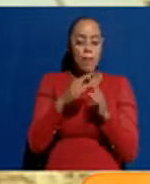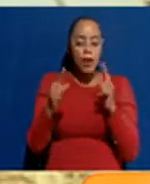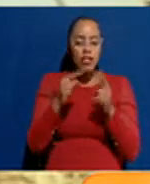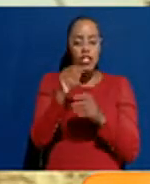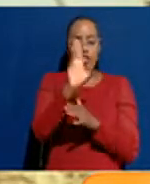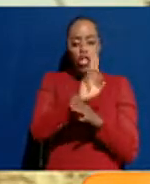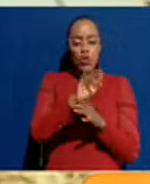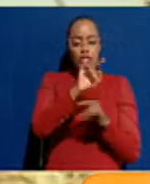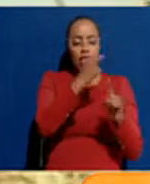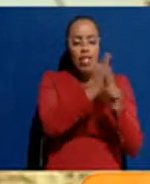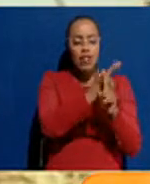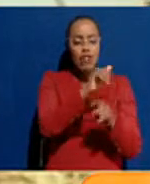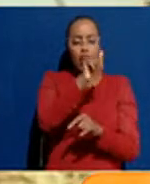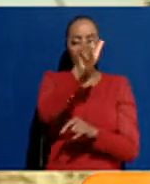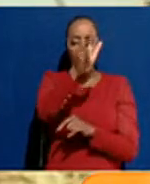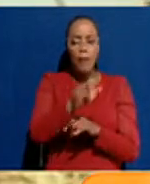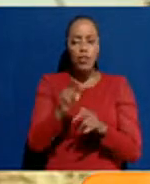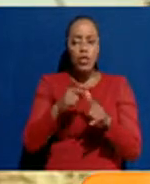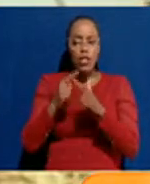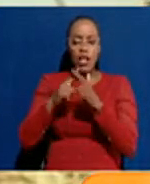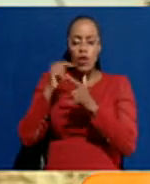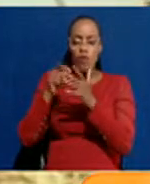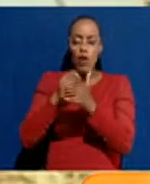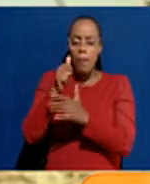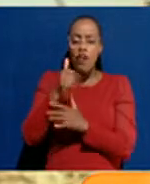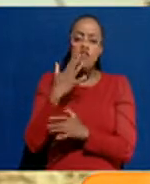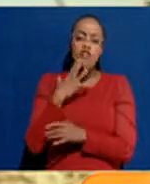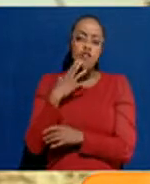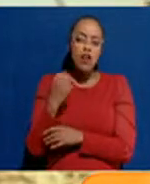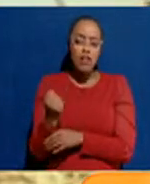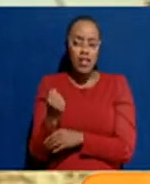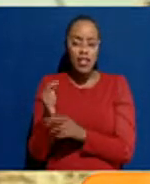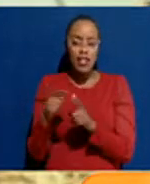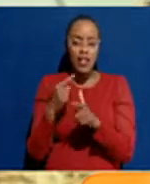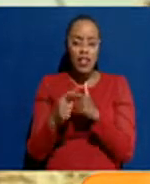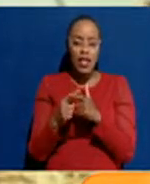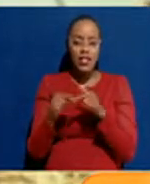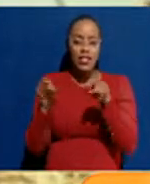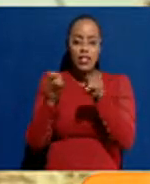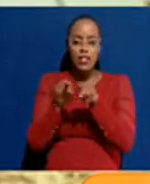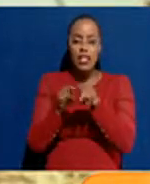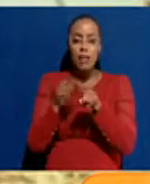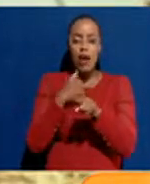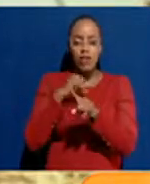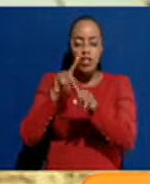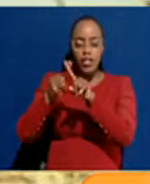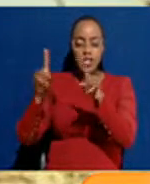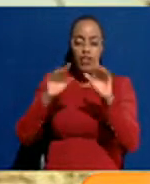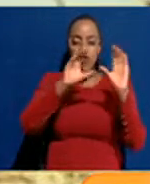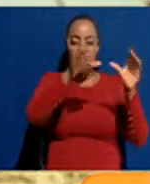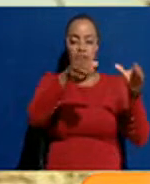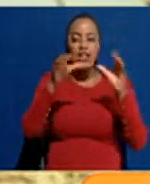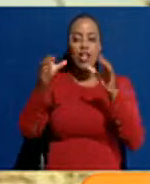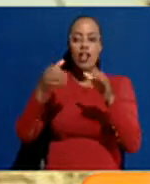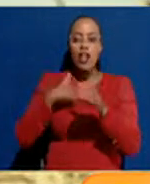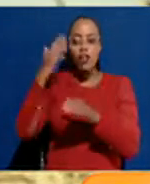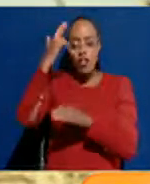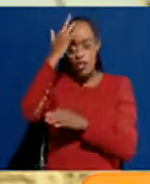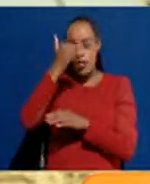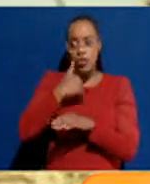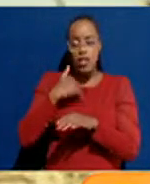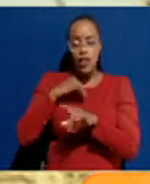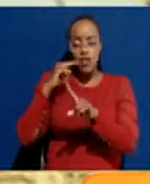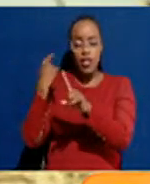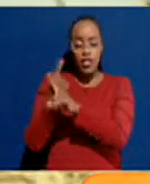is different from somebody else who is buying for 500 shillings, then of course they are in different categories. And that's why they get